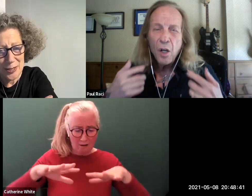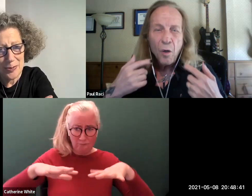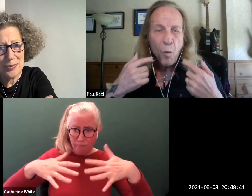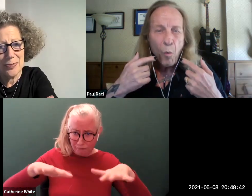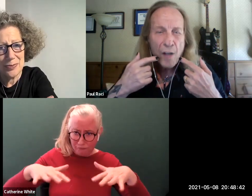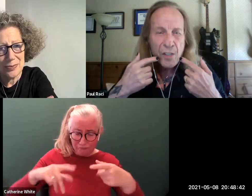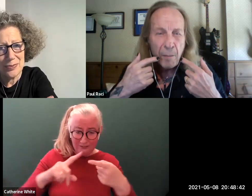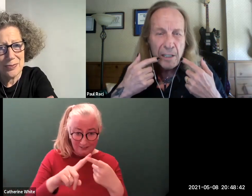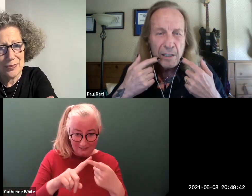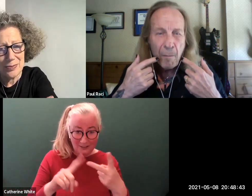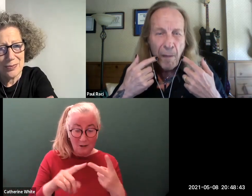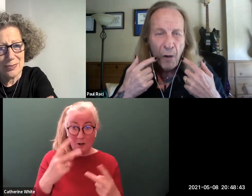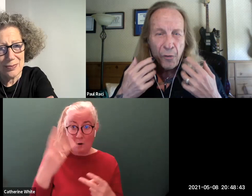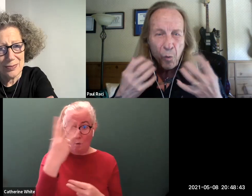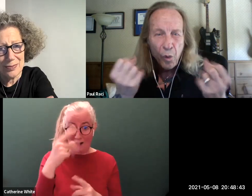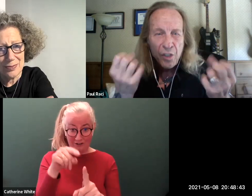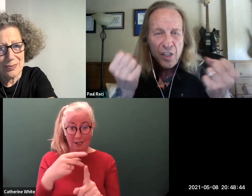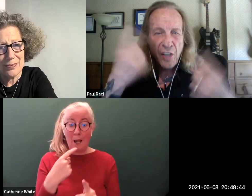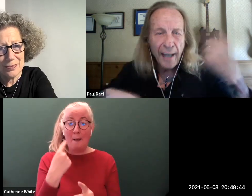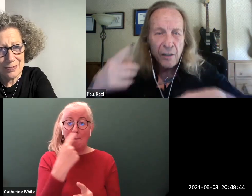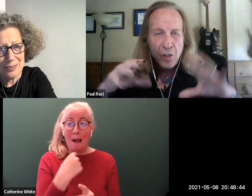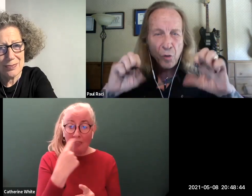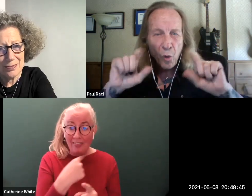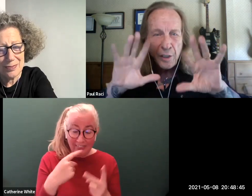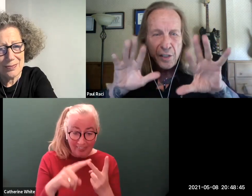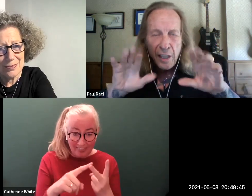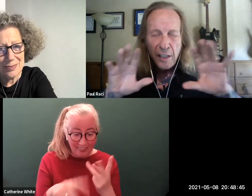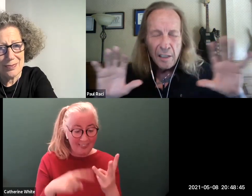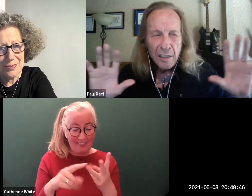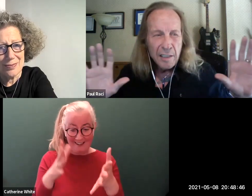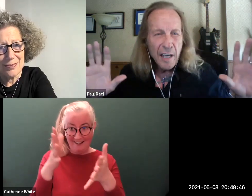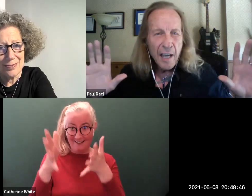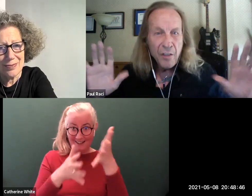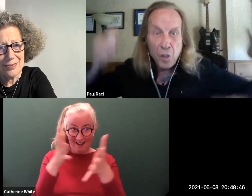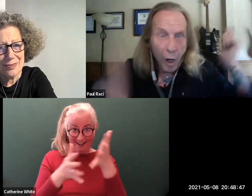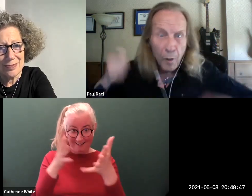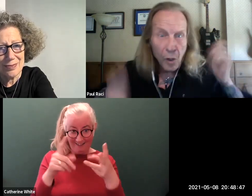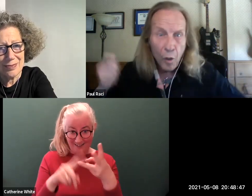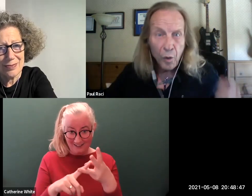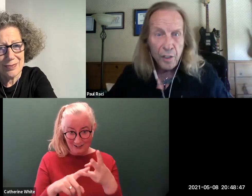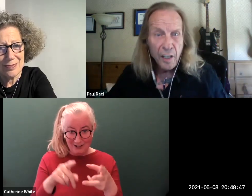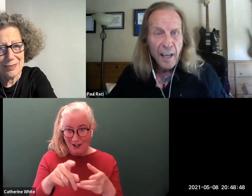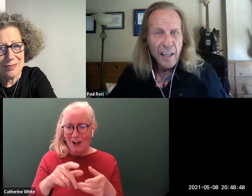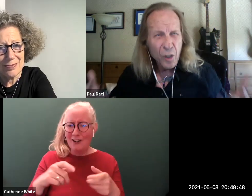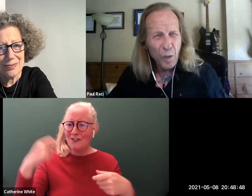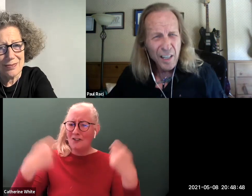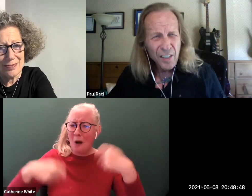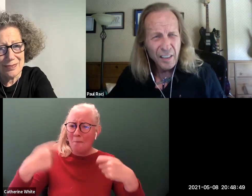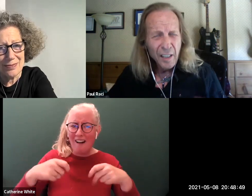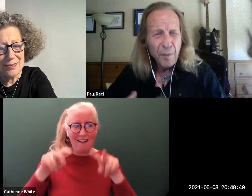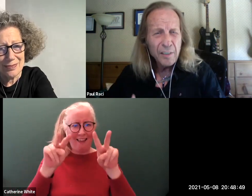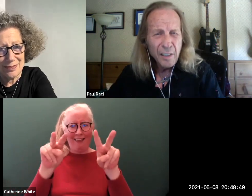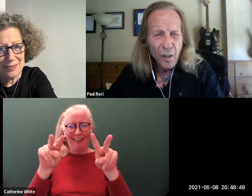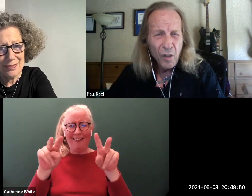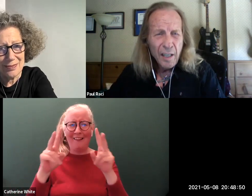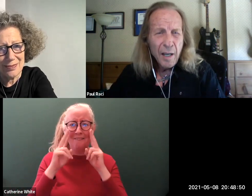Yeah. watching me mouth the words, signing the stories, the drummer going crazy. It's crazy.